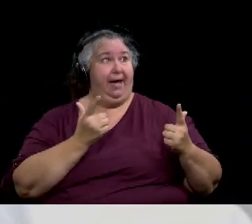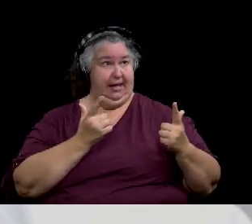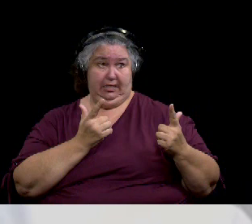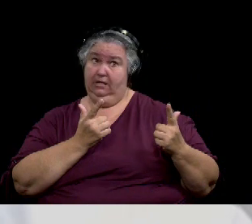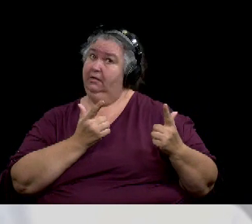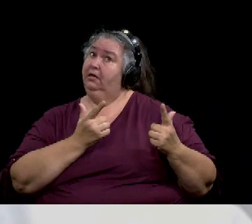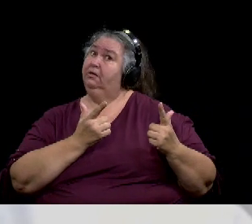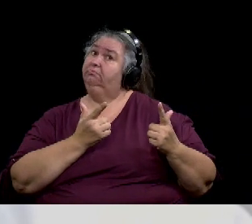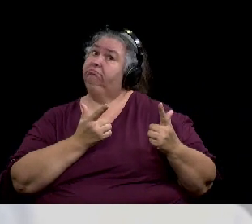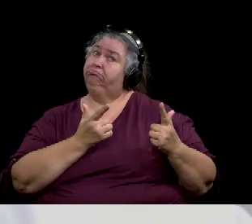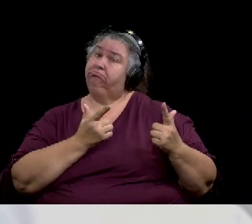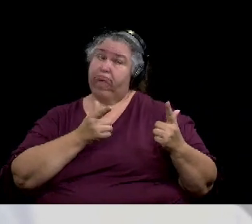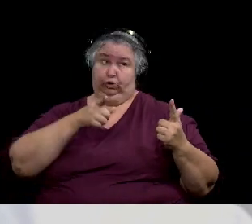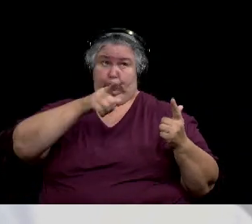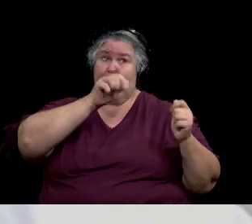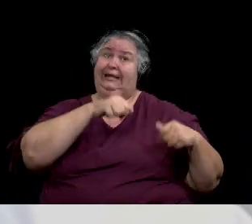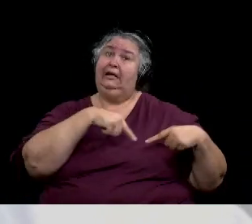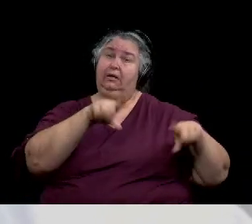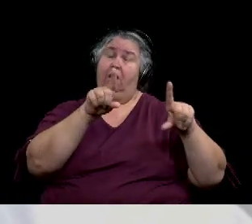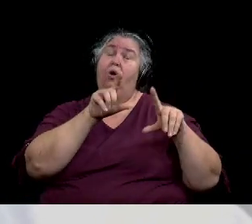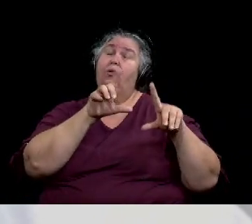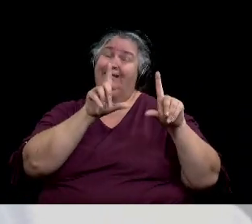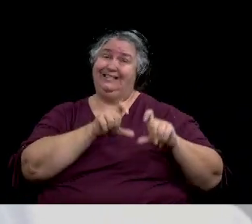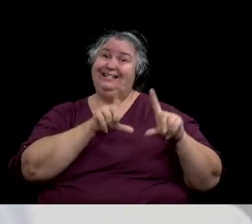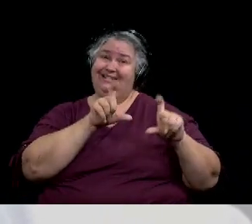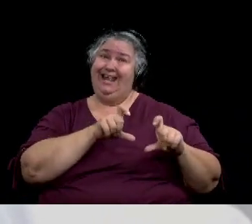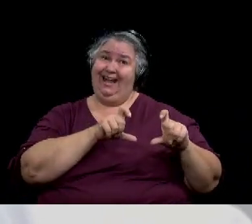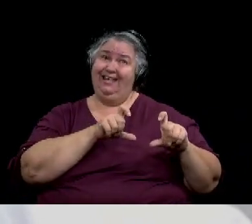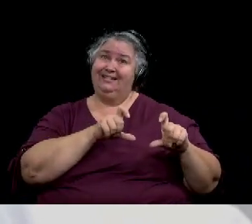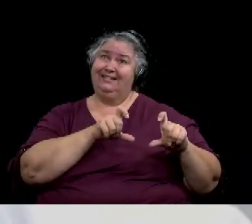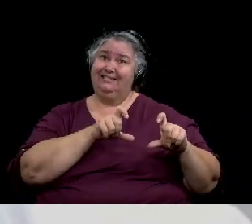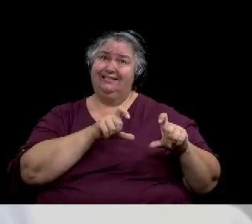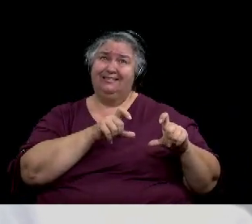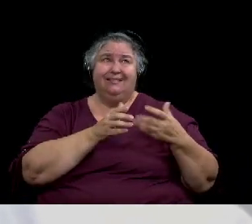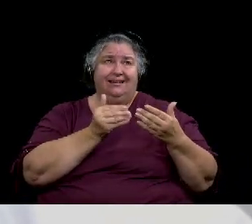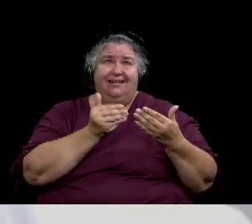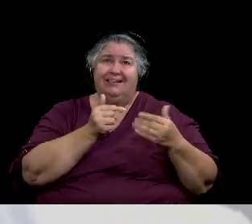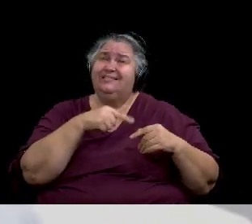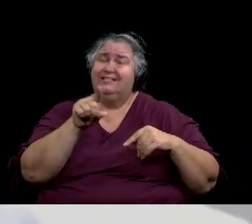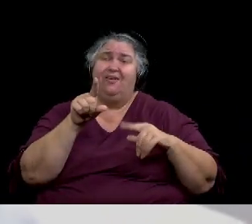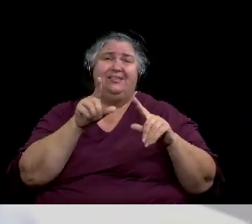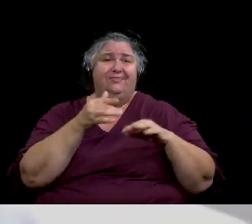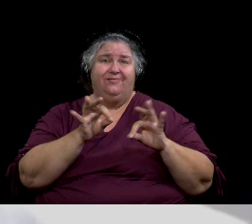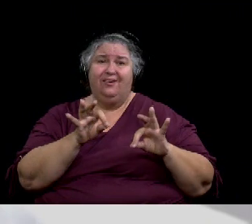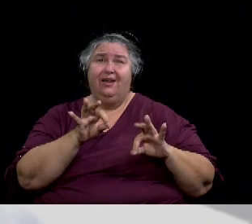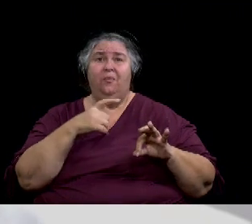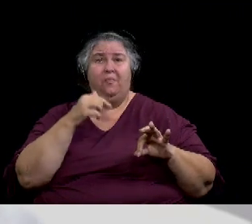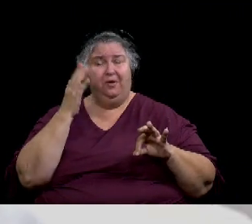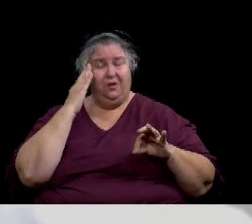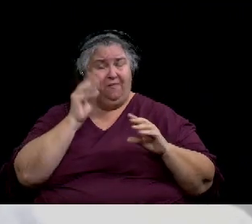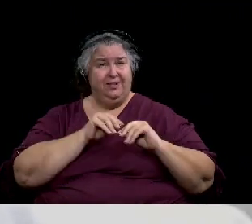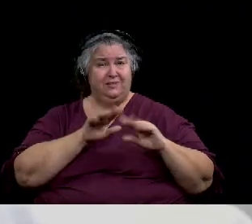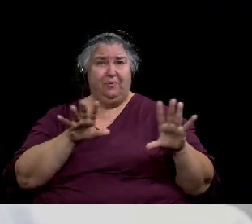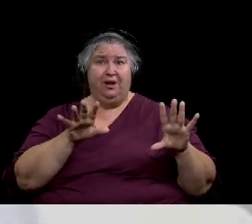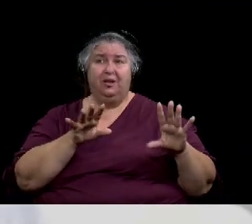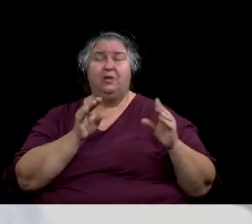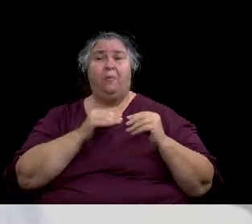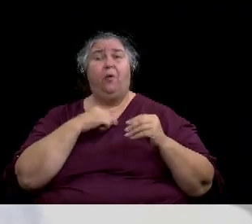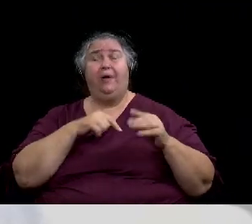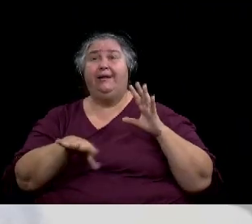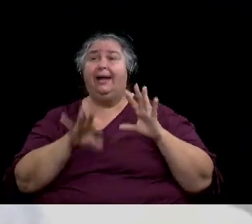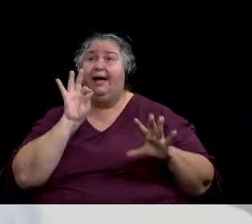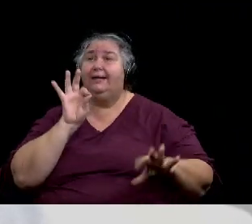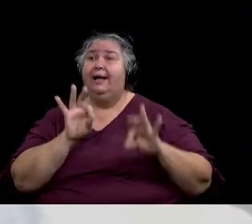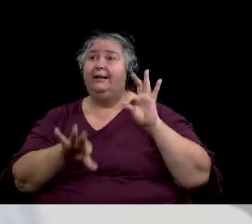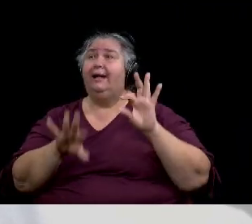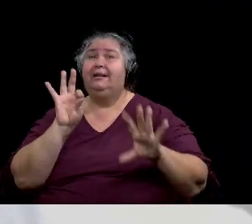the public testing that is now available. We all want to know if the virus is spreading. And the more we discover, the